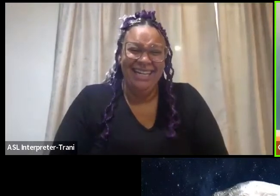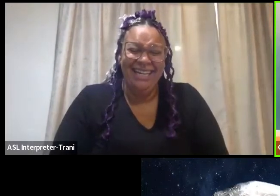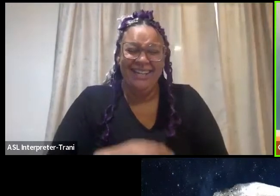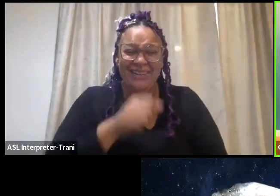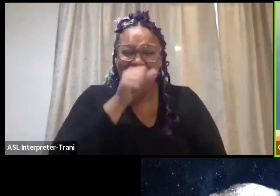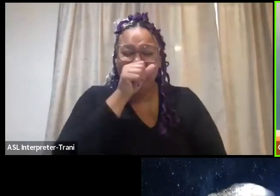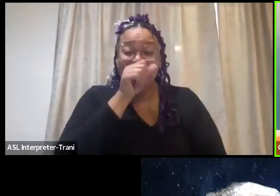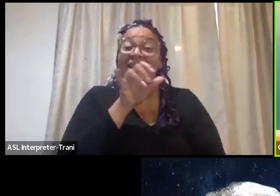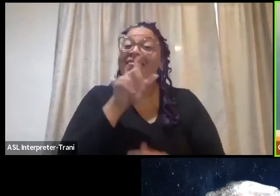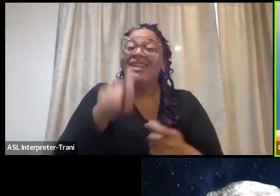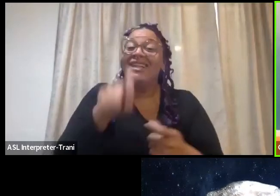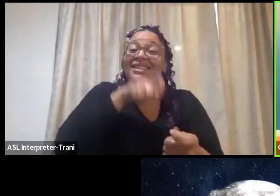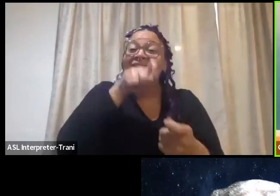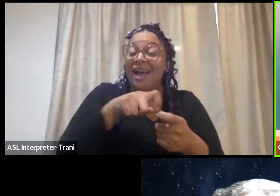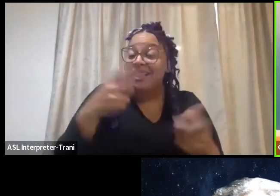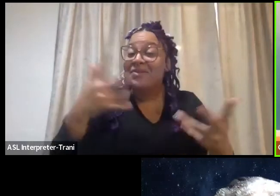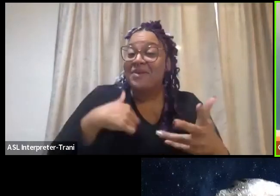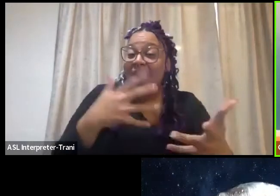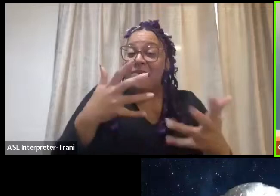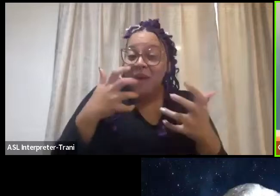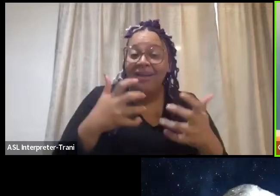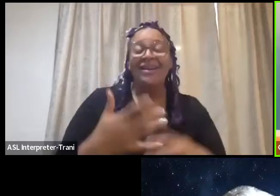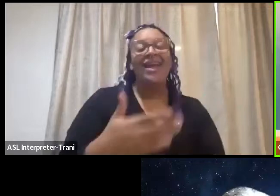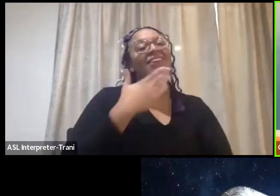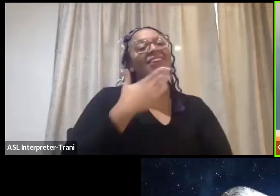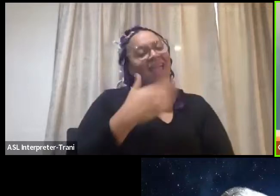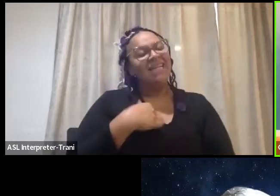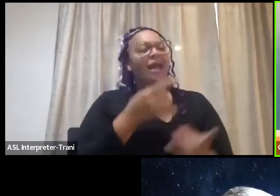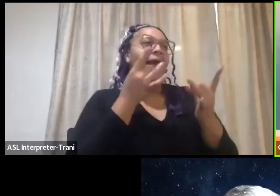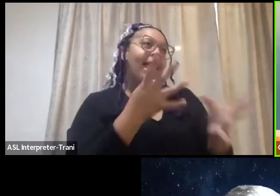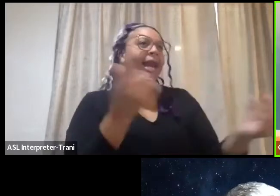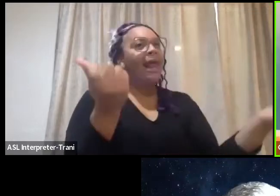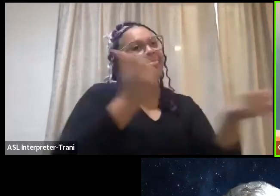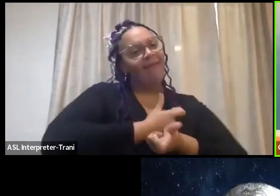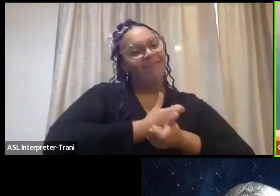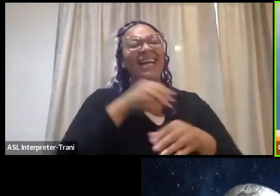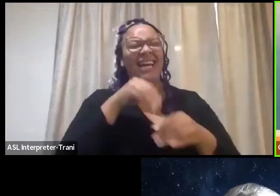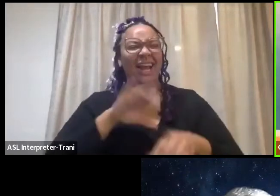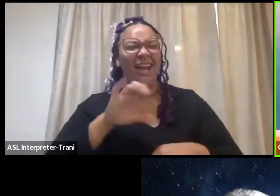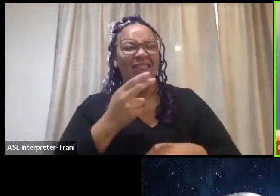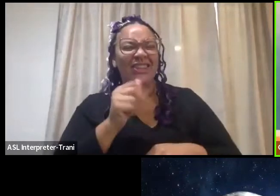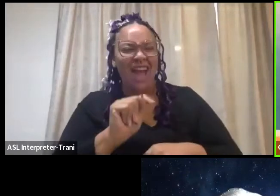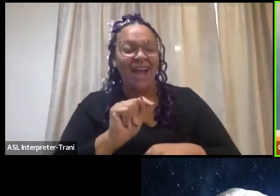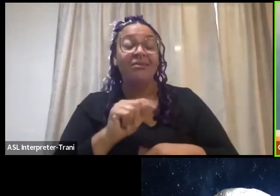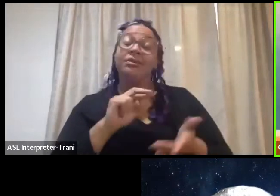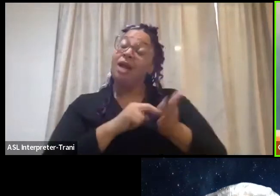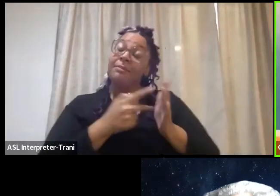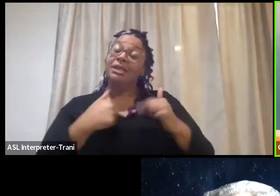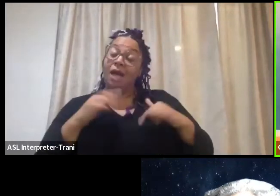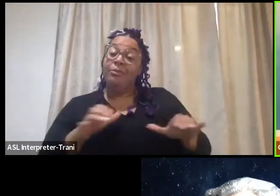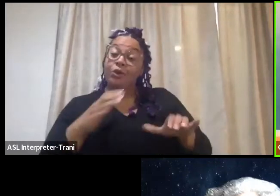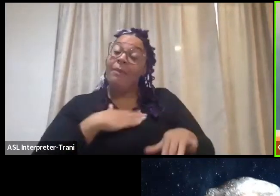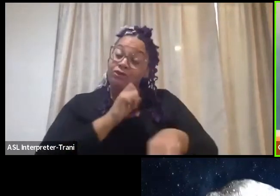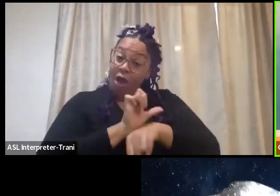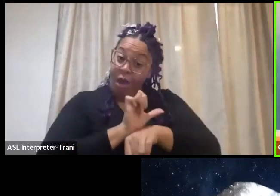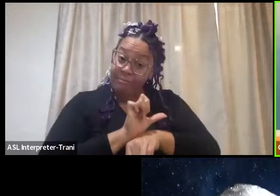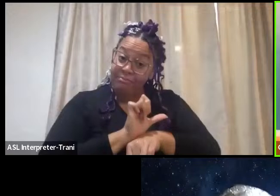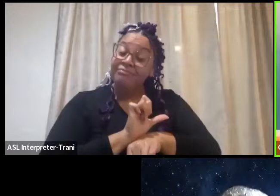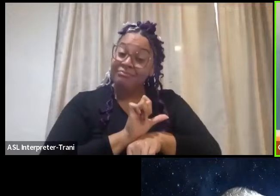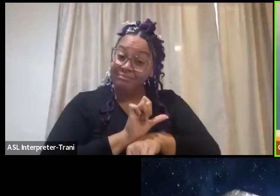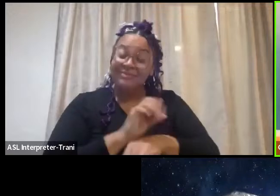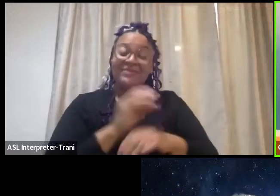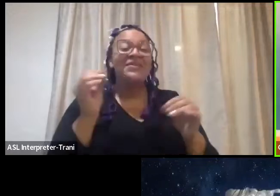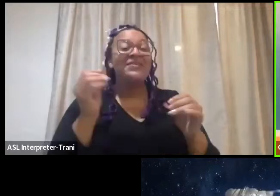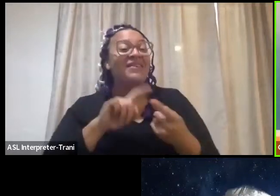That's exactly what I want. Thanks. I hated it, loved it. That means we're doing the job. Good. Alrighty,